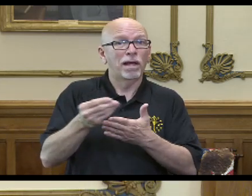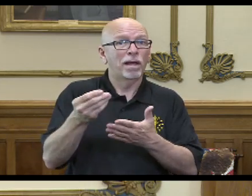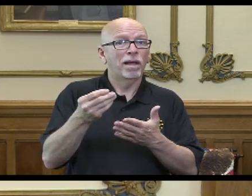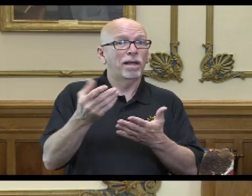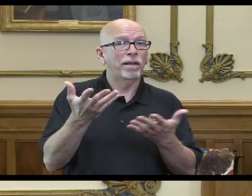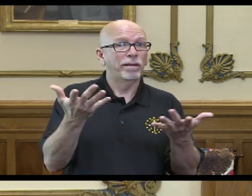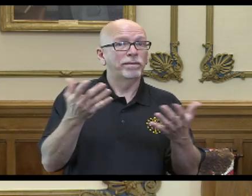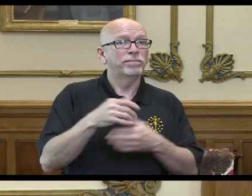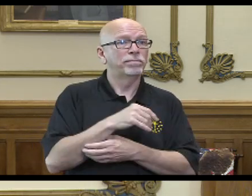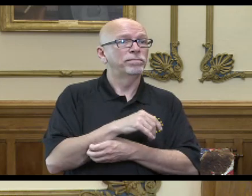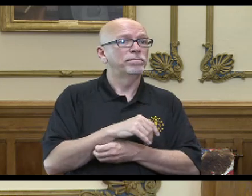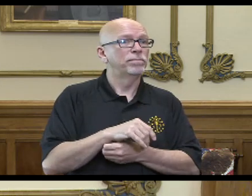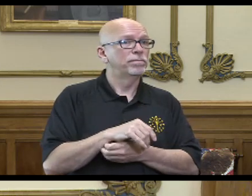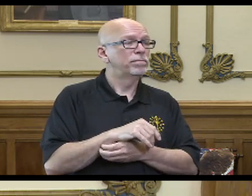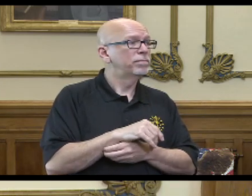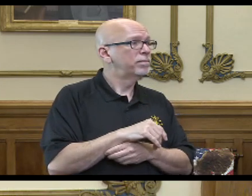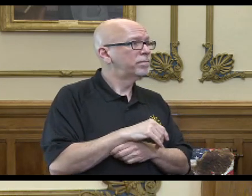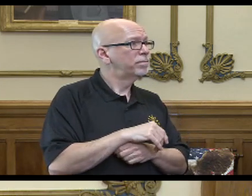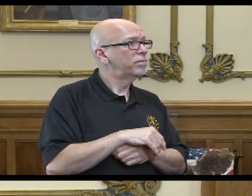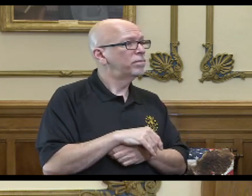wholesale.